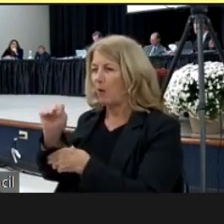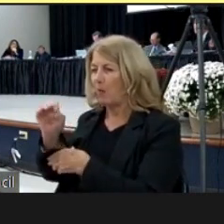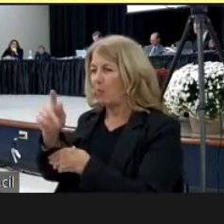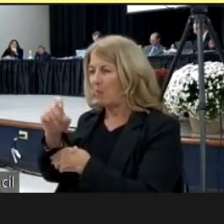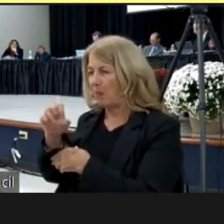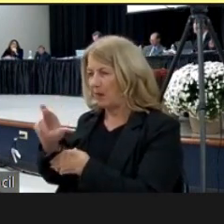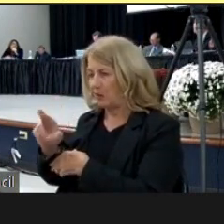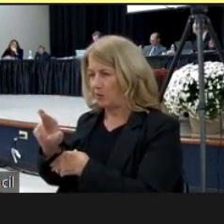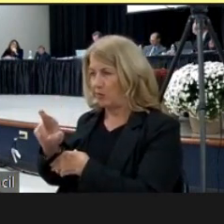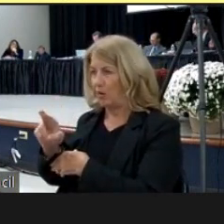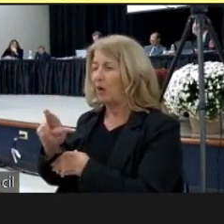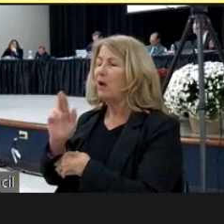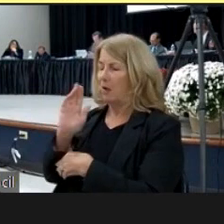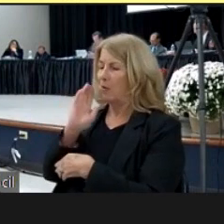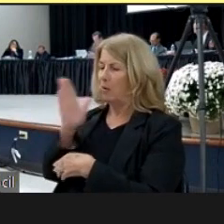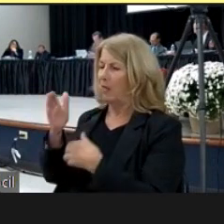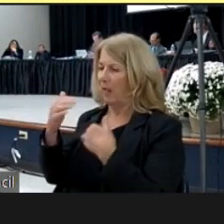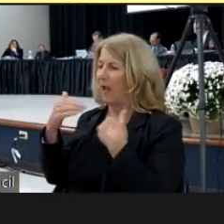there.